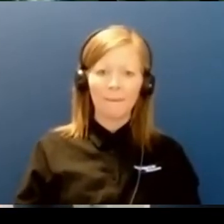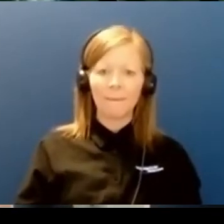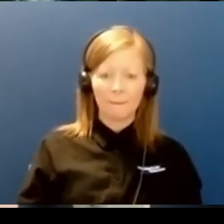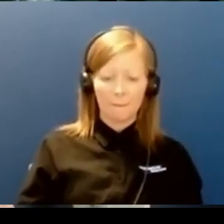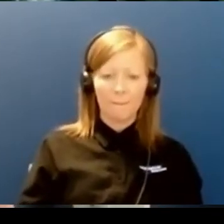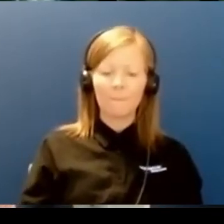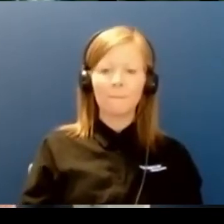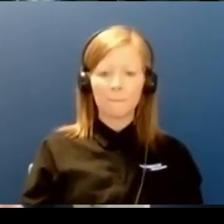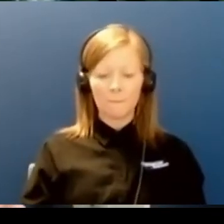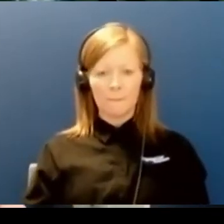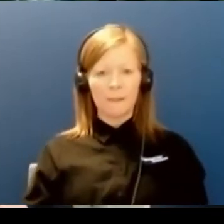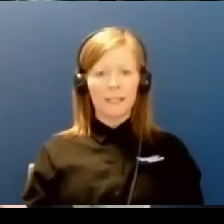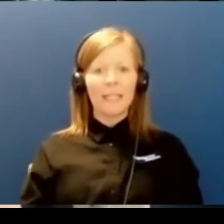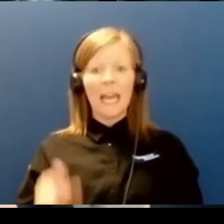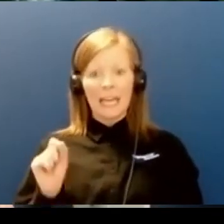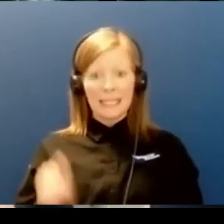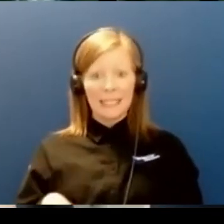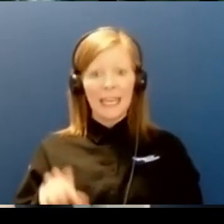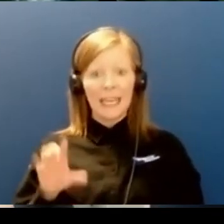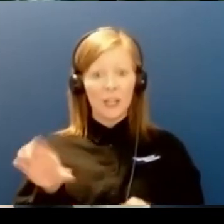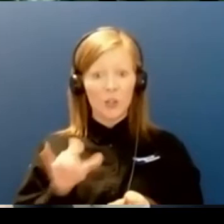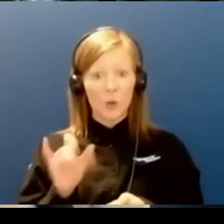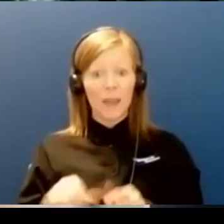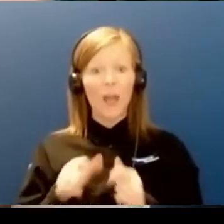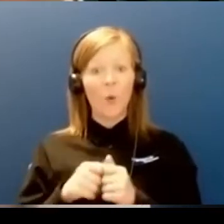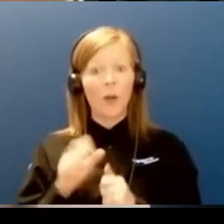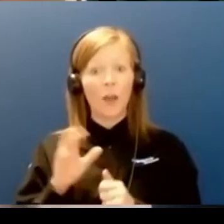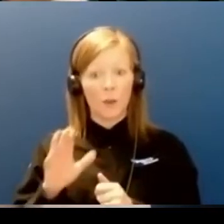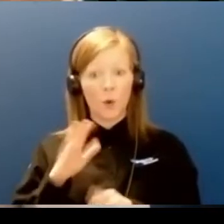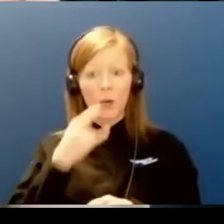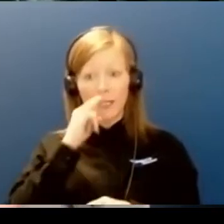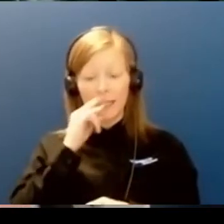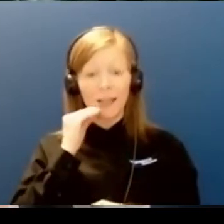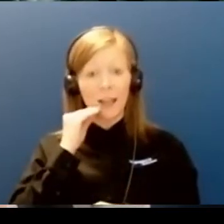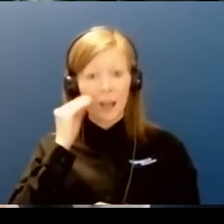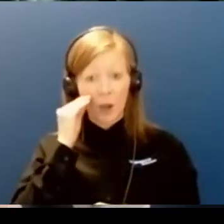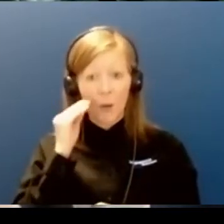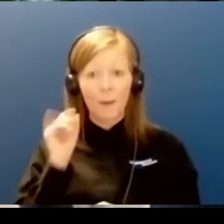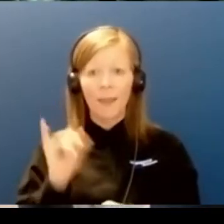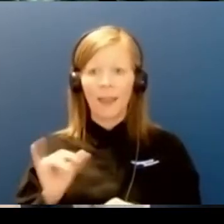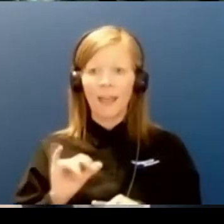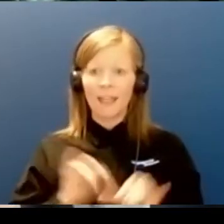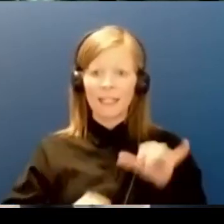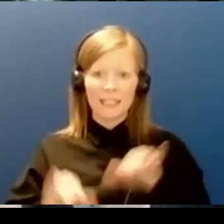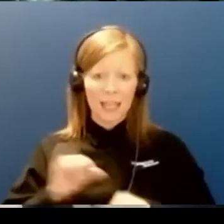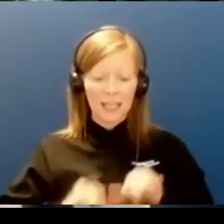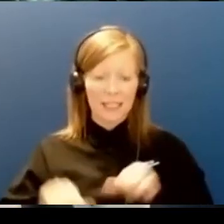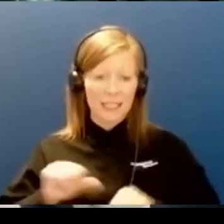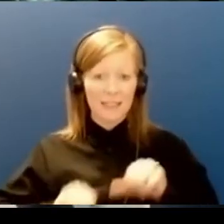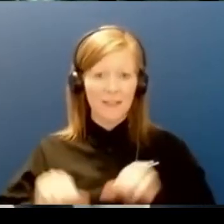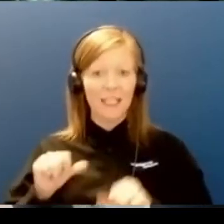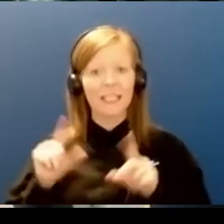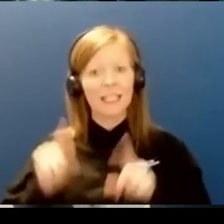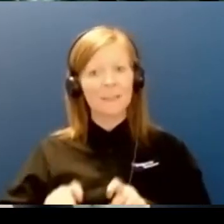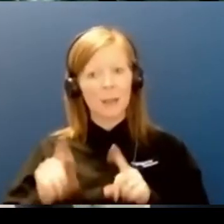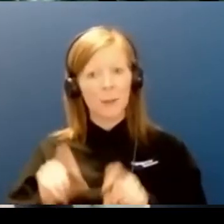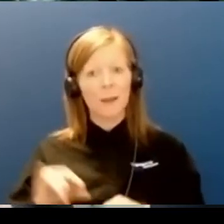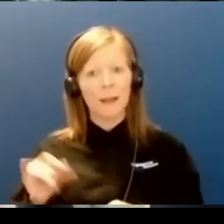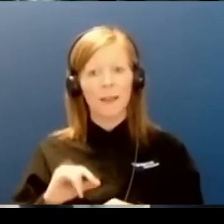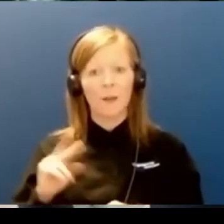child as well. I know everyone's home learning right now, so this is a great way to do a scientific experiment. So that's